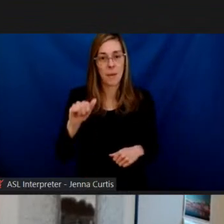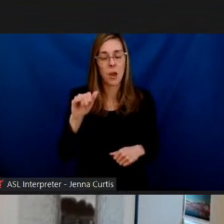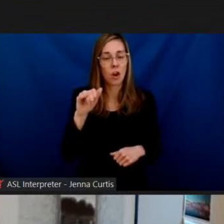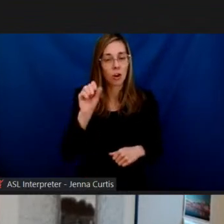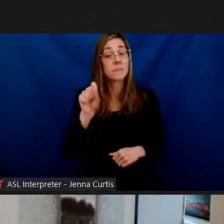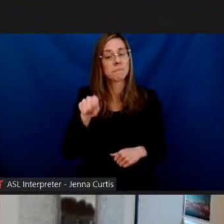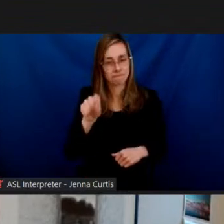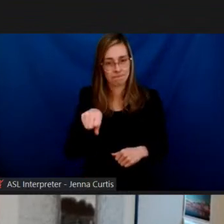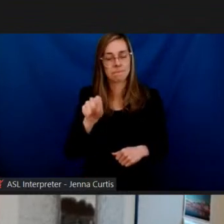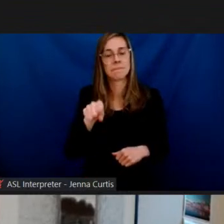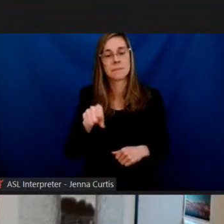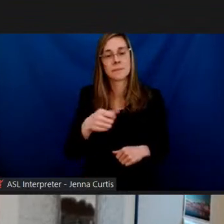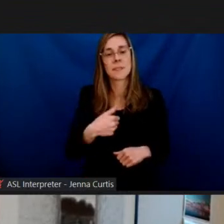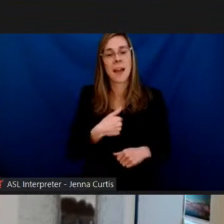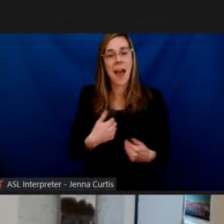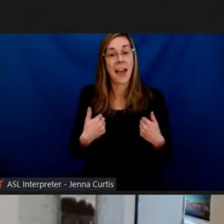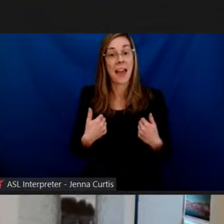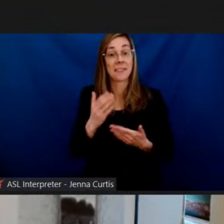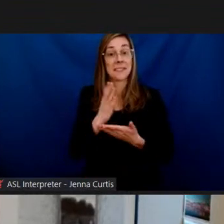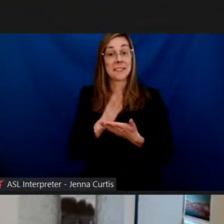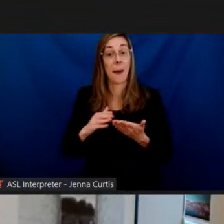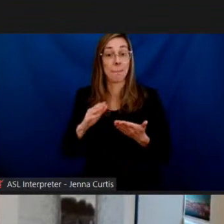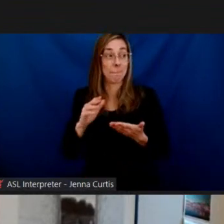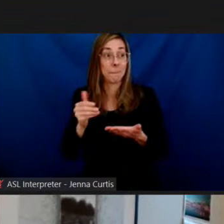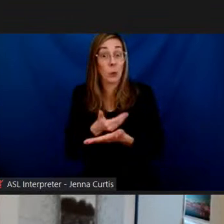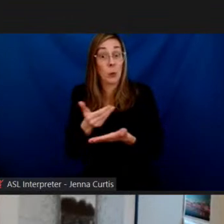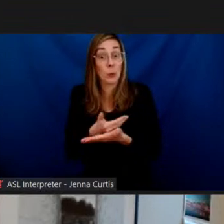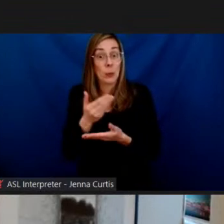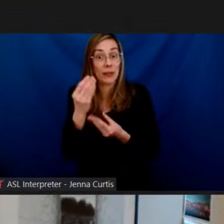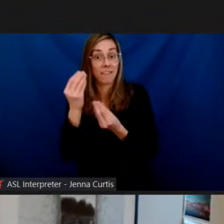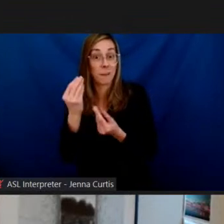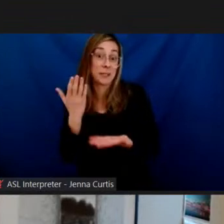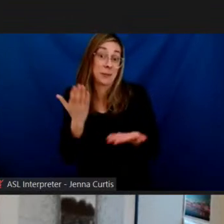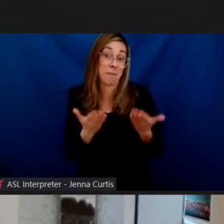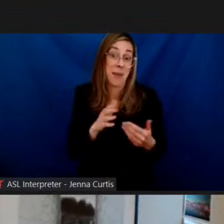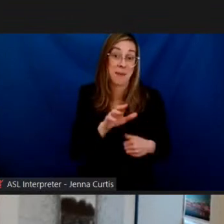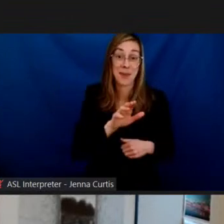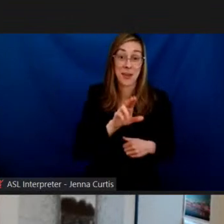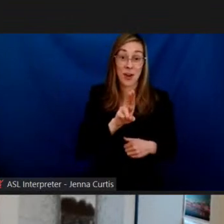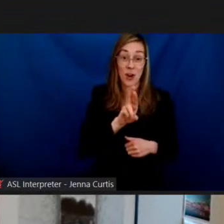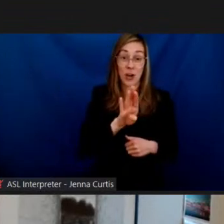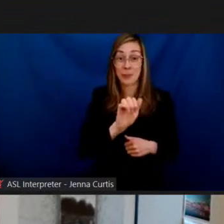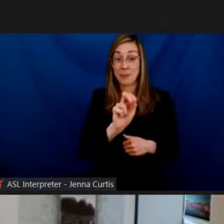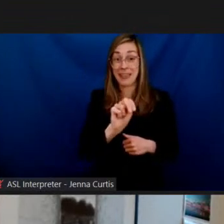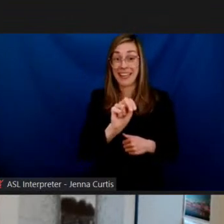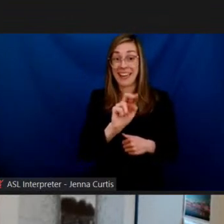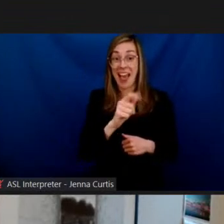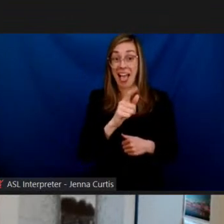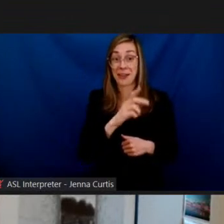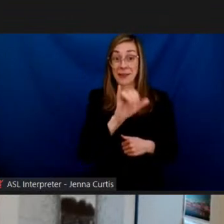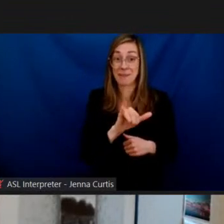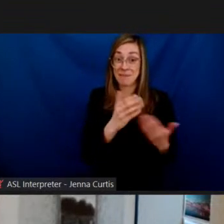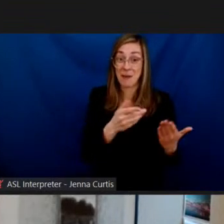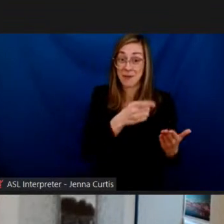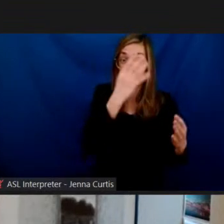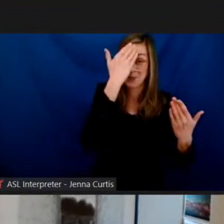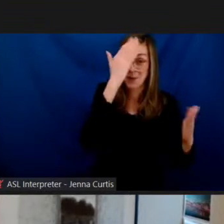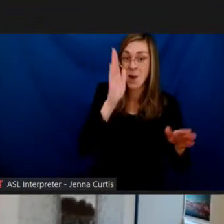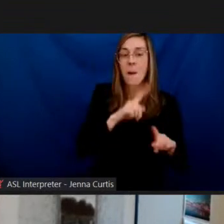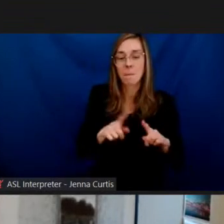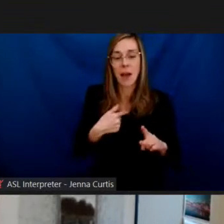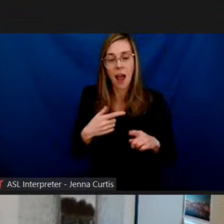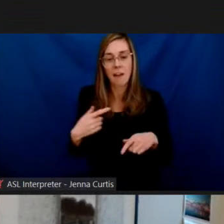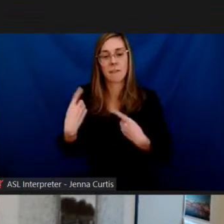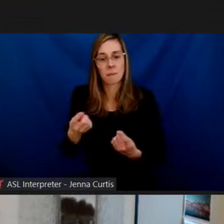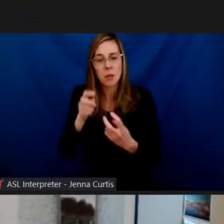news that even the folks at Urban Alchemy maybe don't know. So I've been meeting with the governor and the county chair on a regular basis